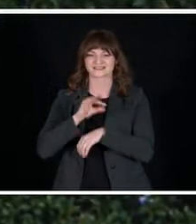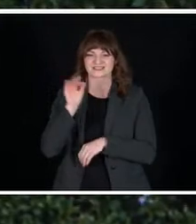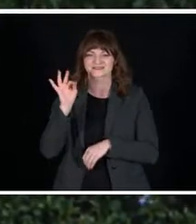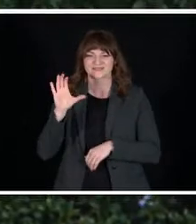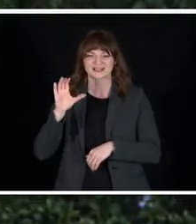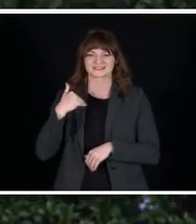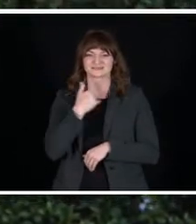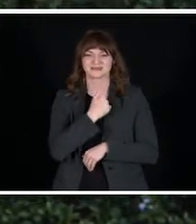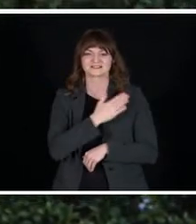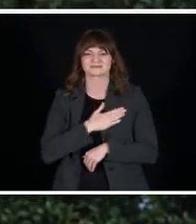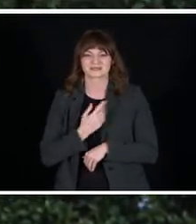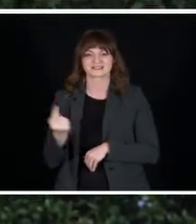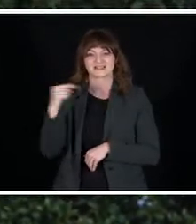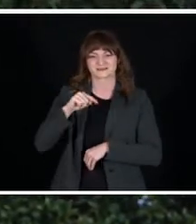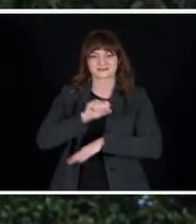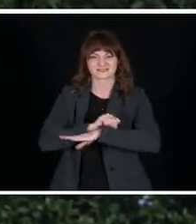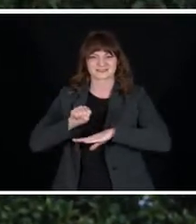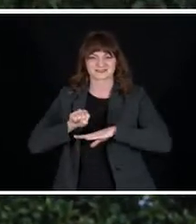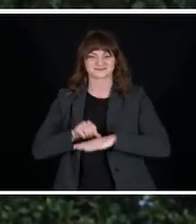please come to the stage?